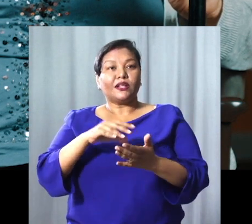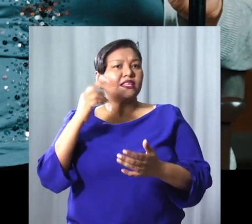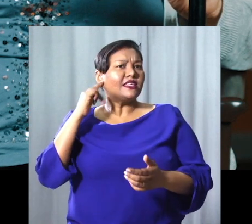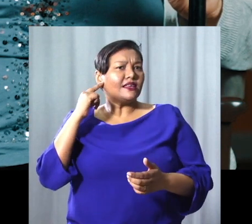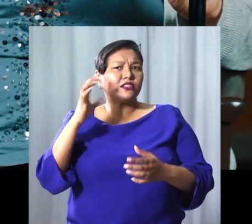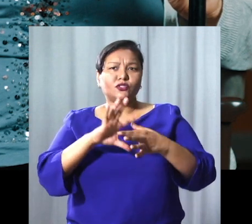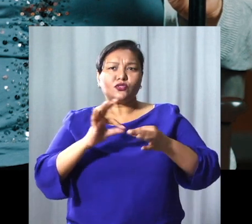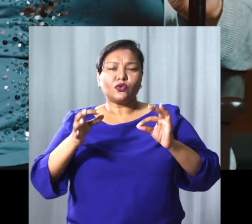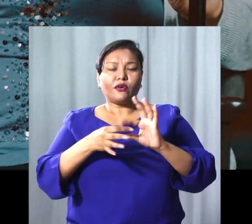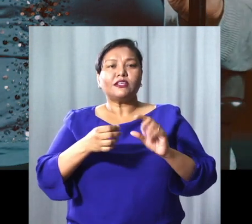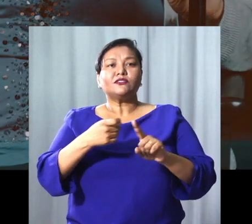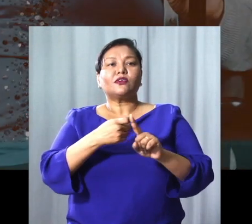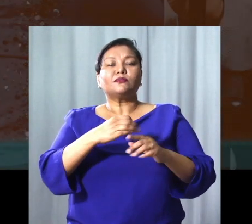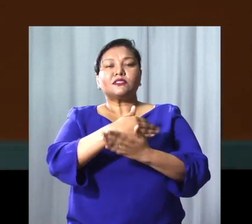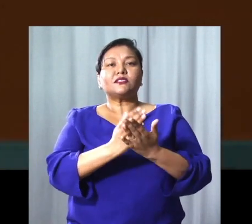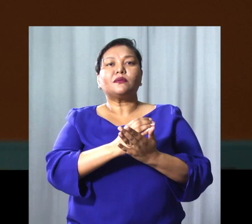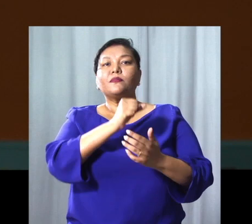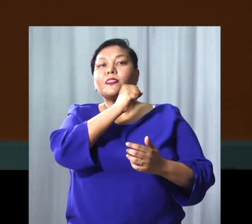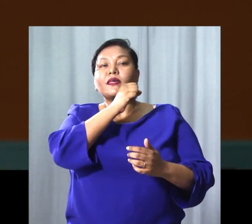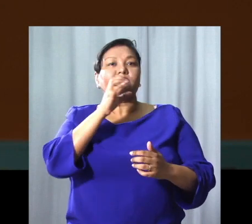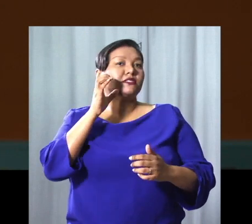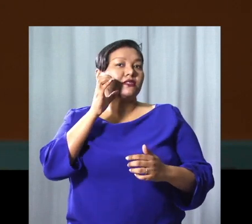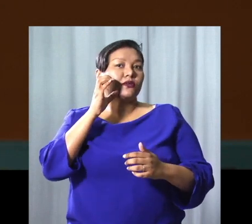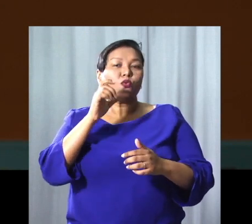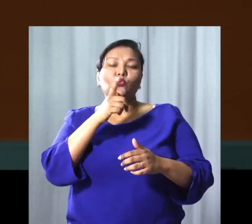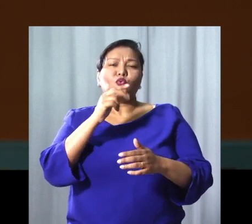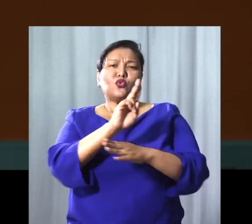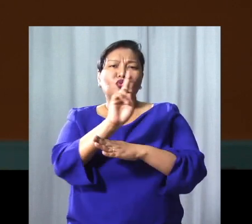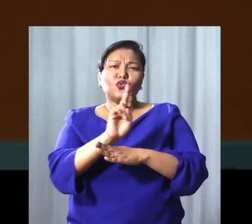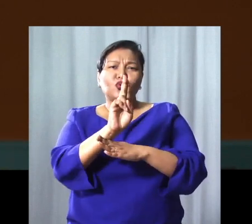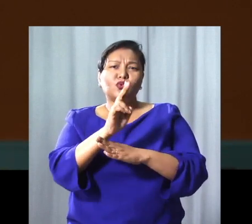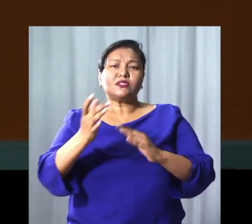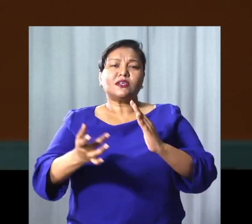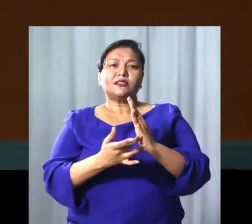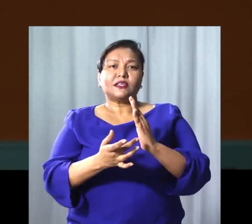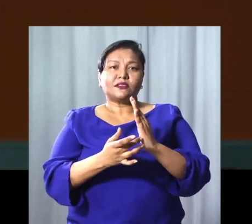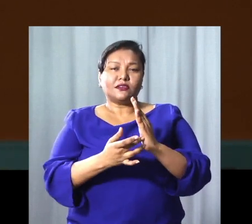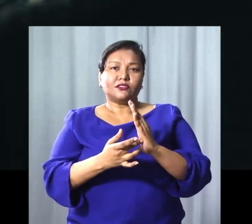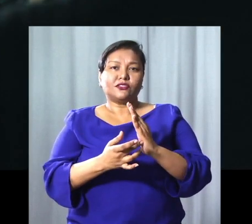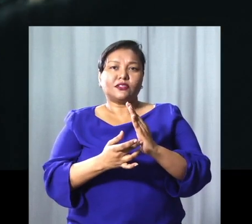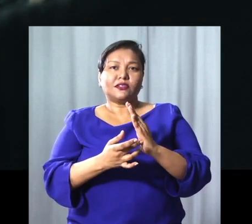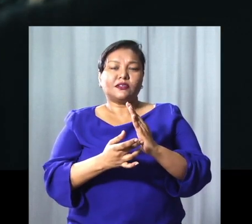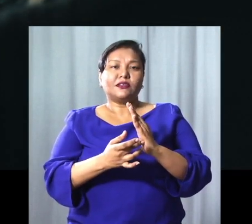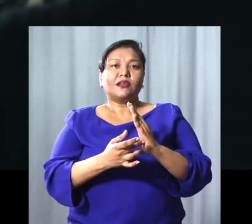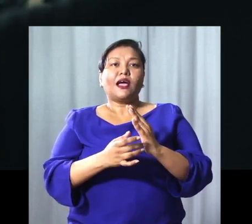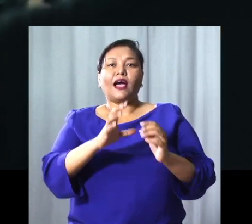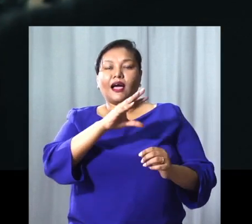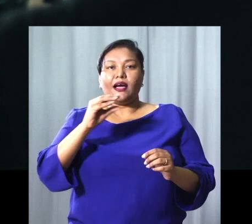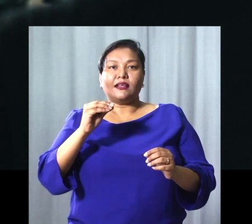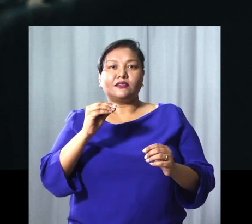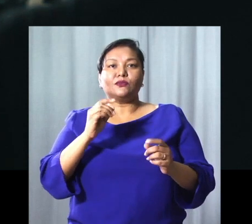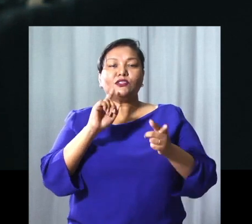silver generation who have embraced using digital technologies. And we also highlight